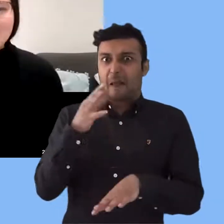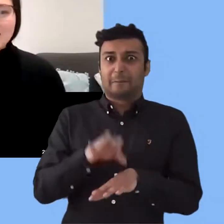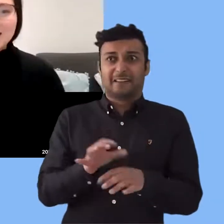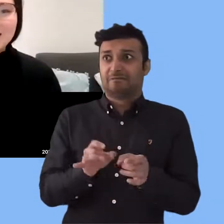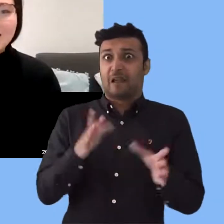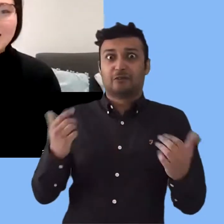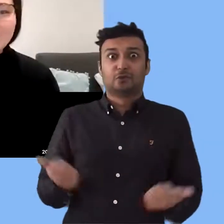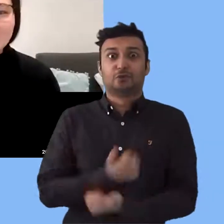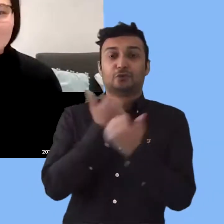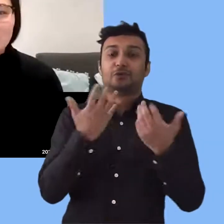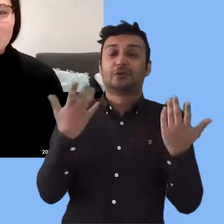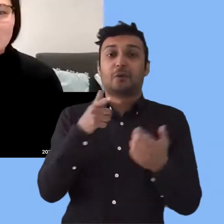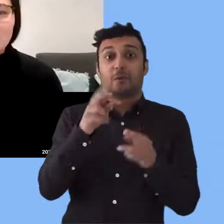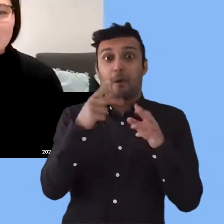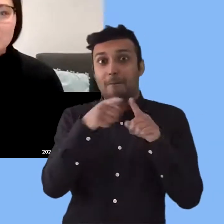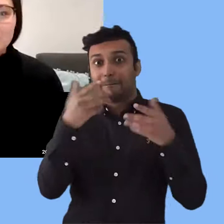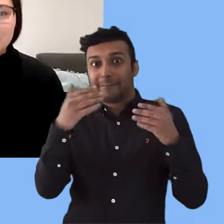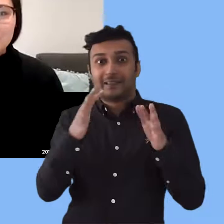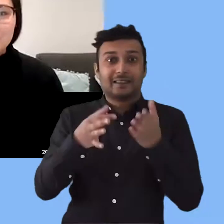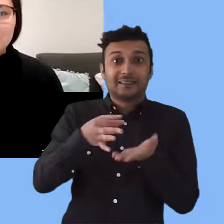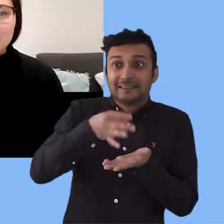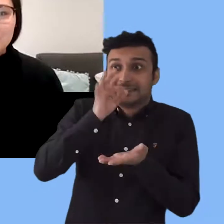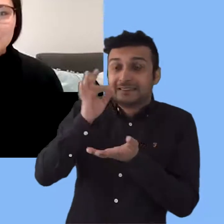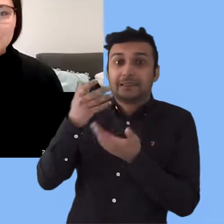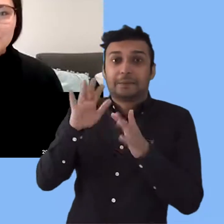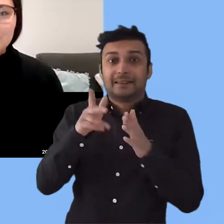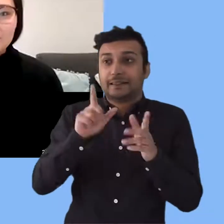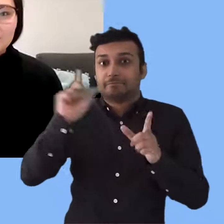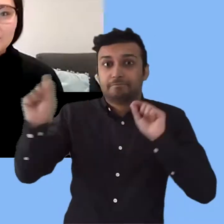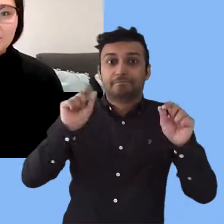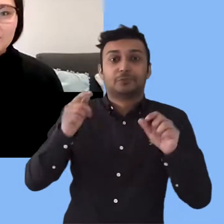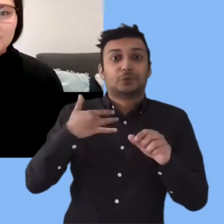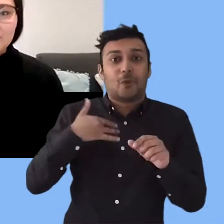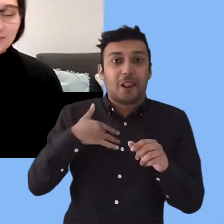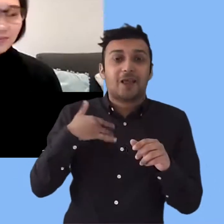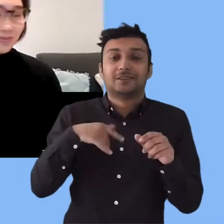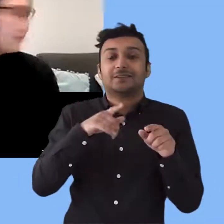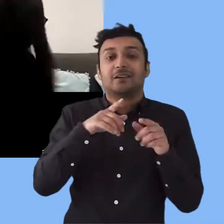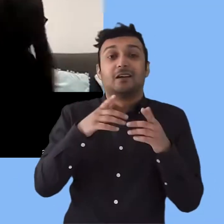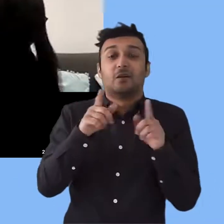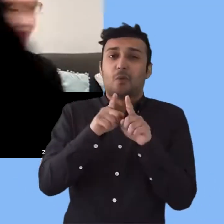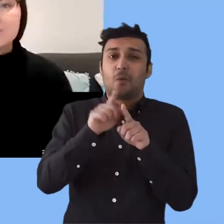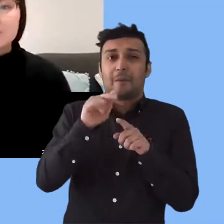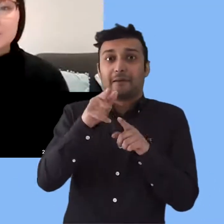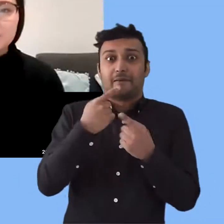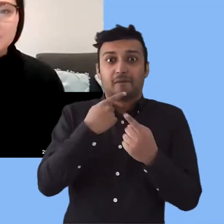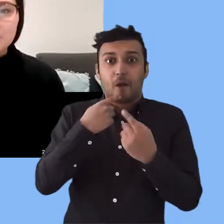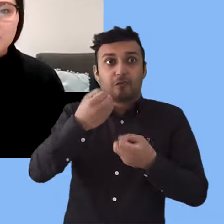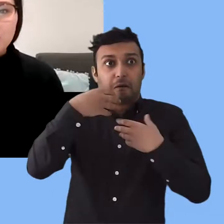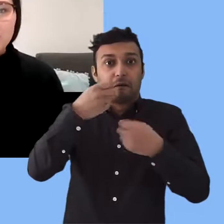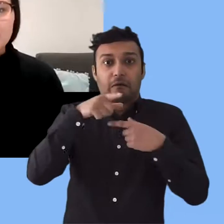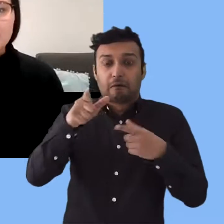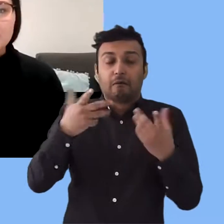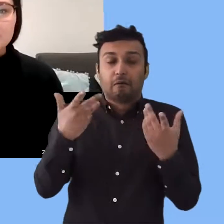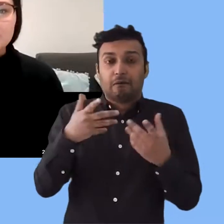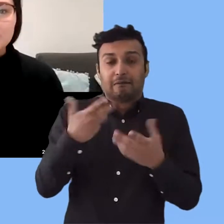opportunity to go and have a cup of tea, visit the restrooms, and also just, I guess, to decompress. Lots of information